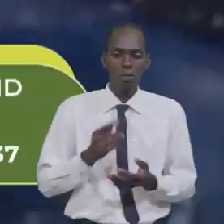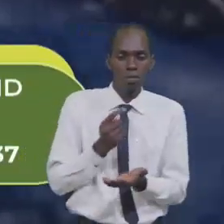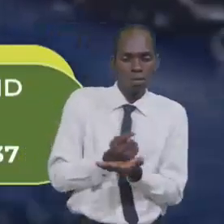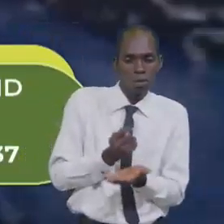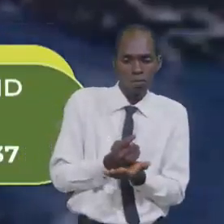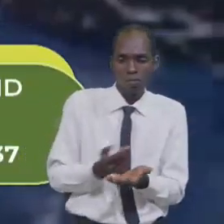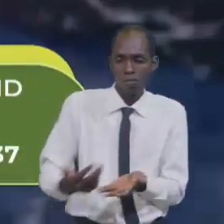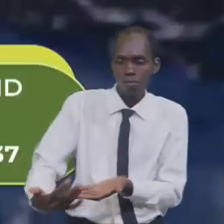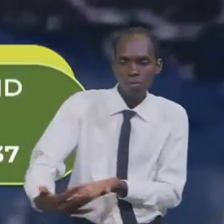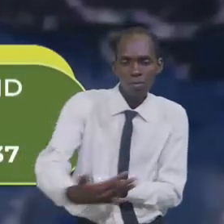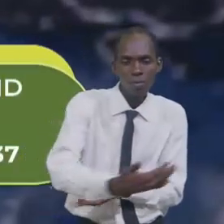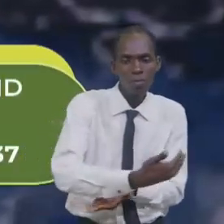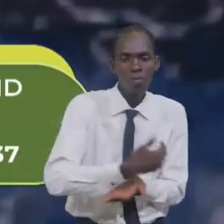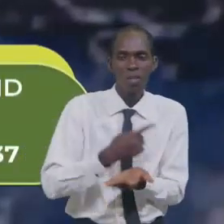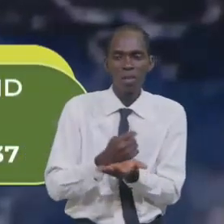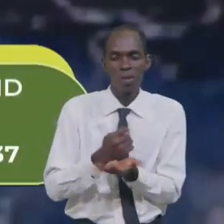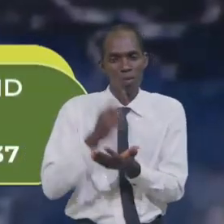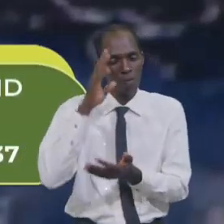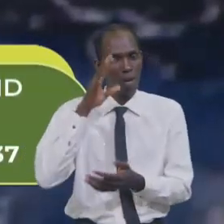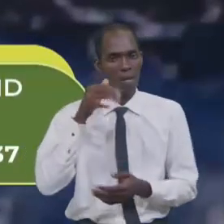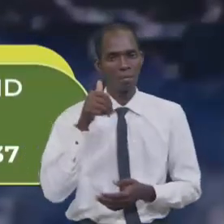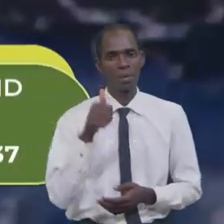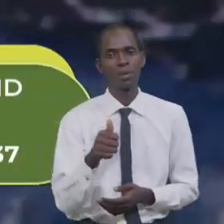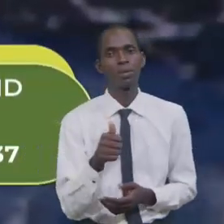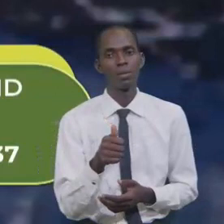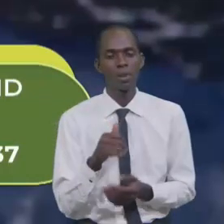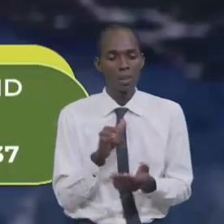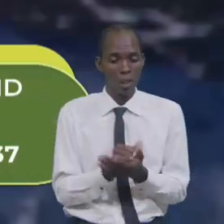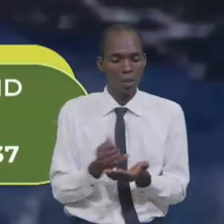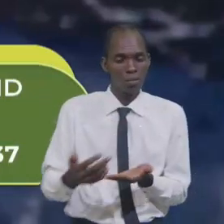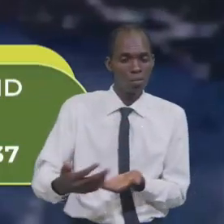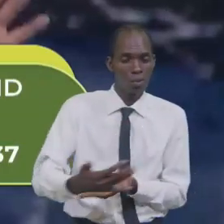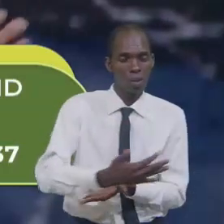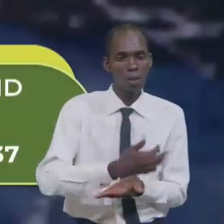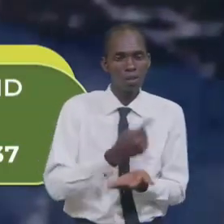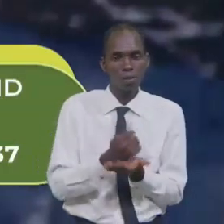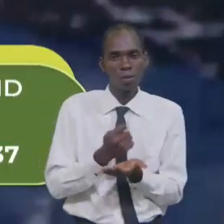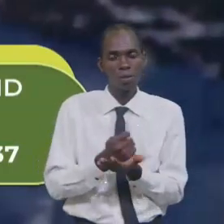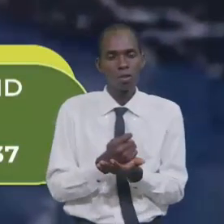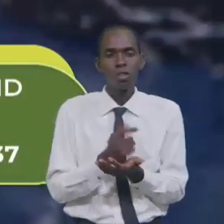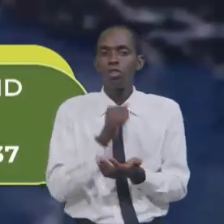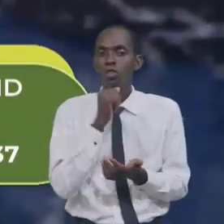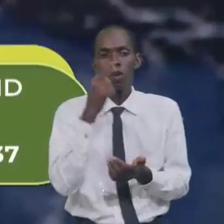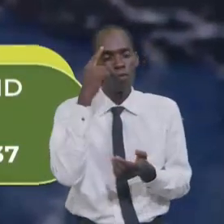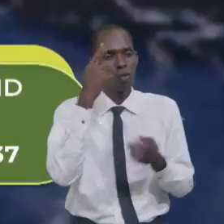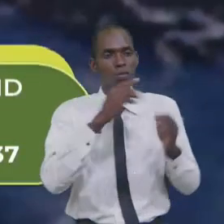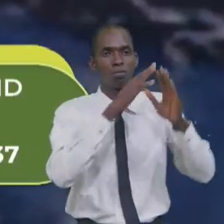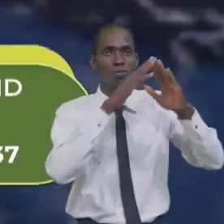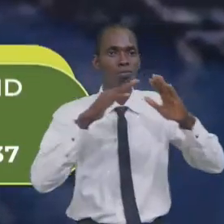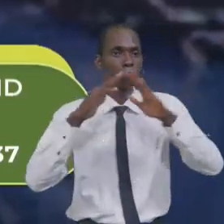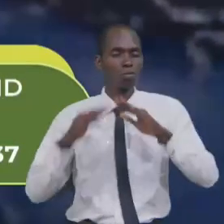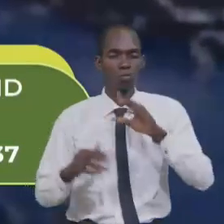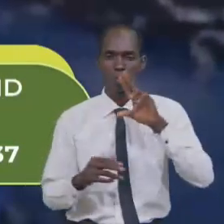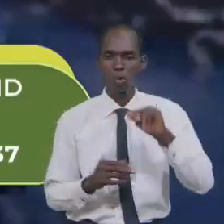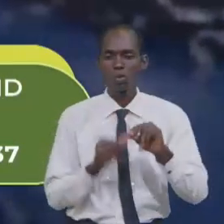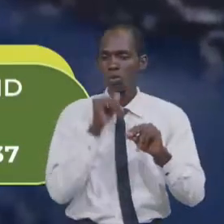for himself, layeth up treasure, not for the community, not for the